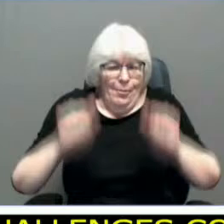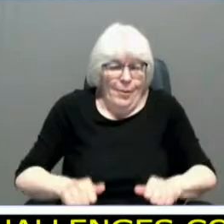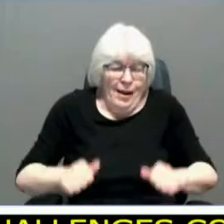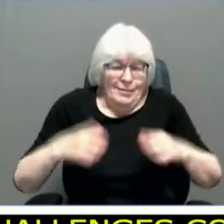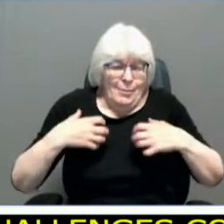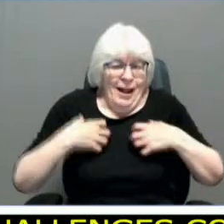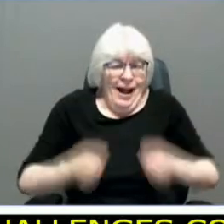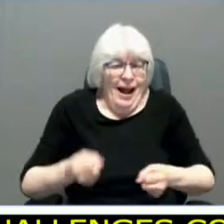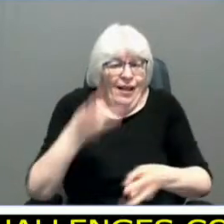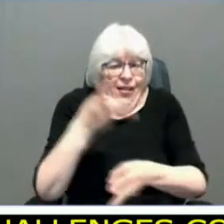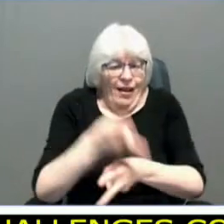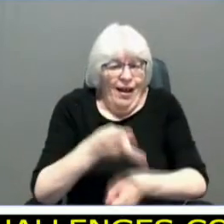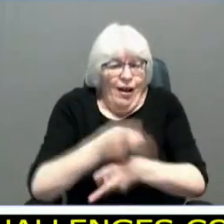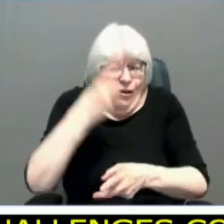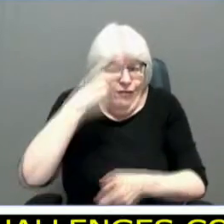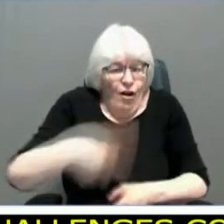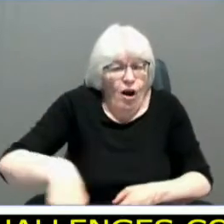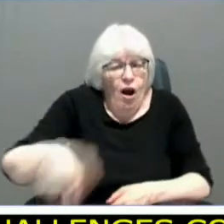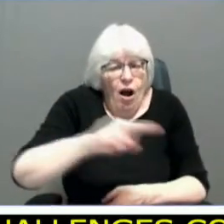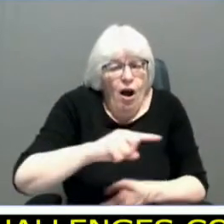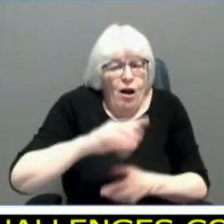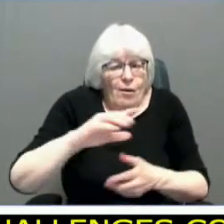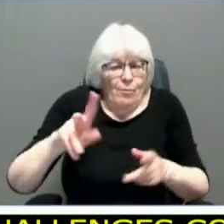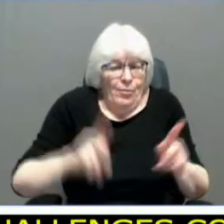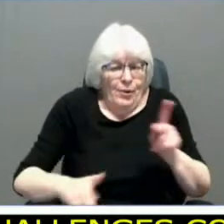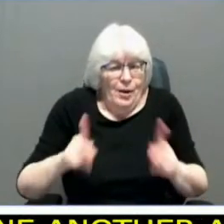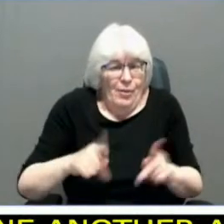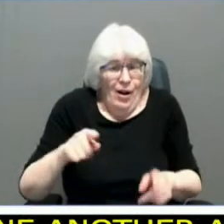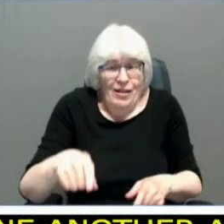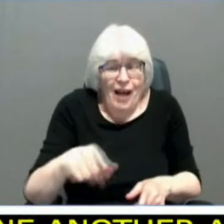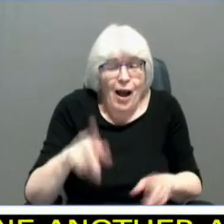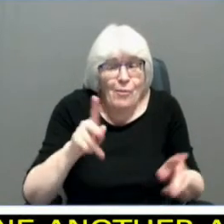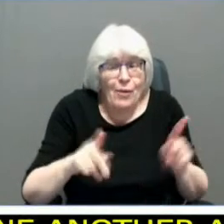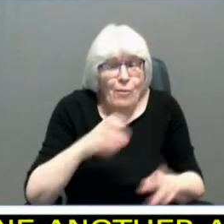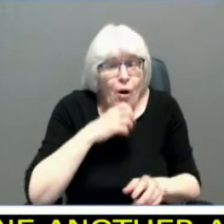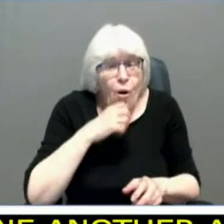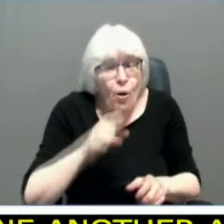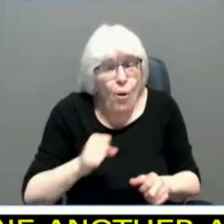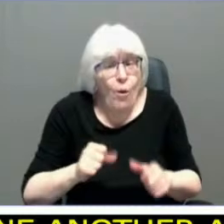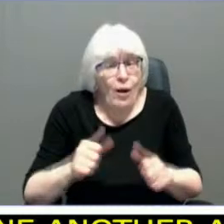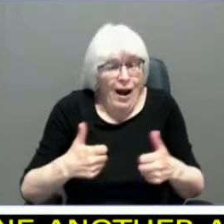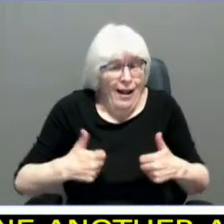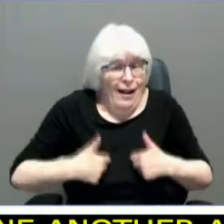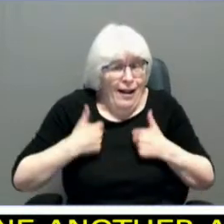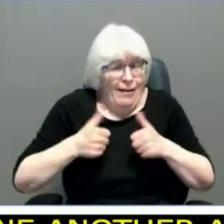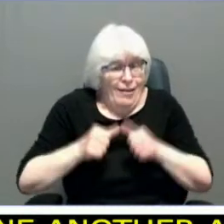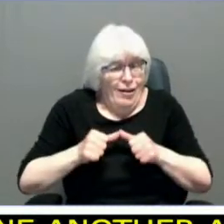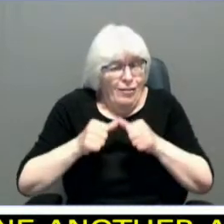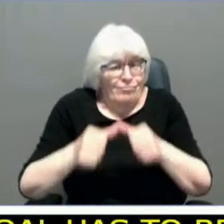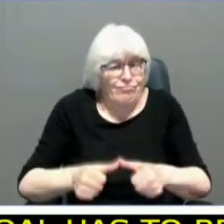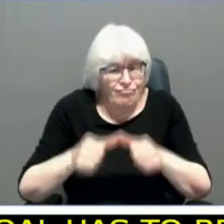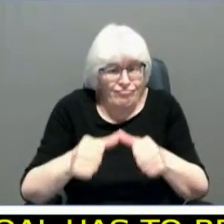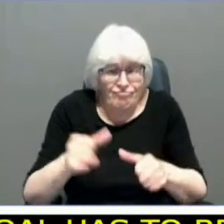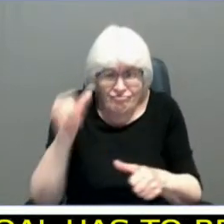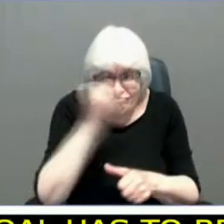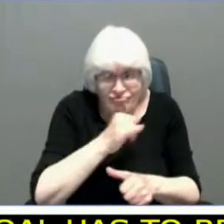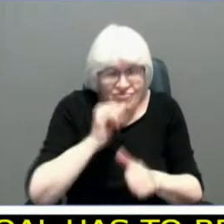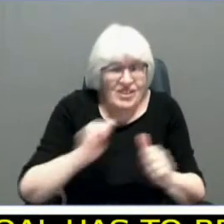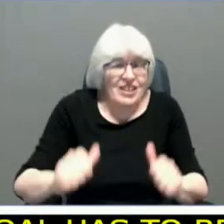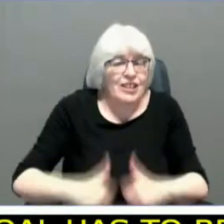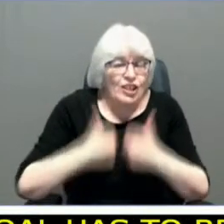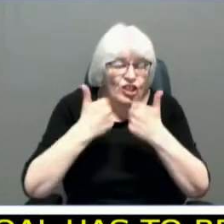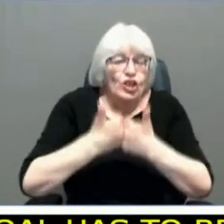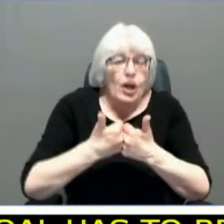we age and live longer, that challenge becomes even larger. So that's what I took from the meeting,